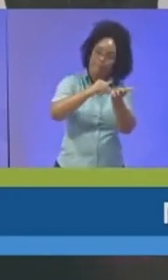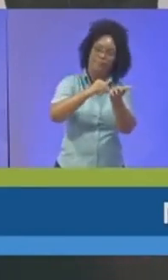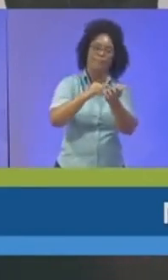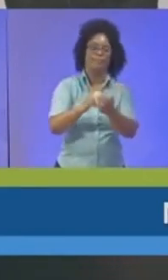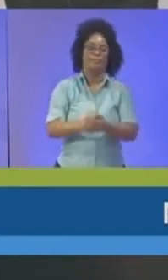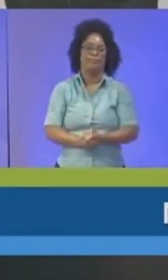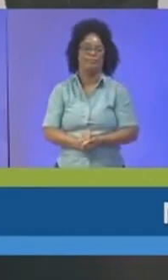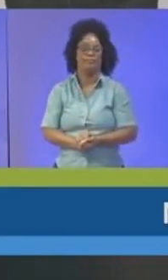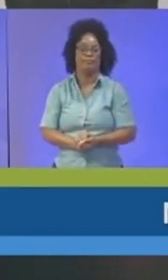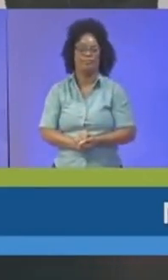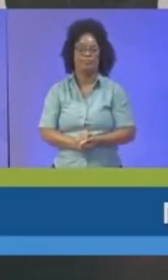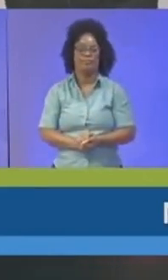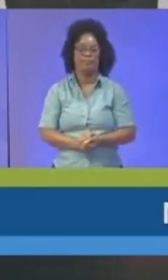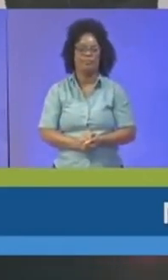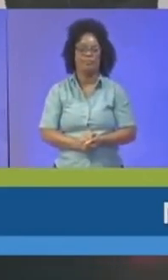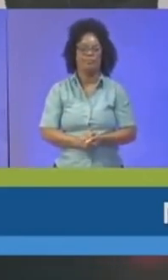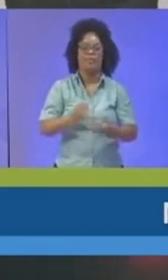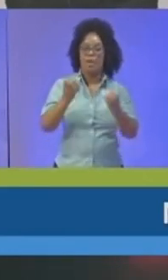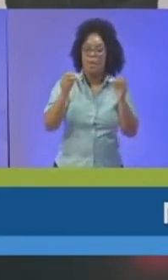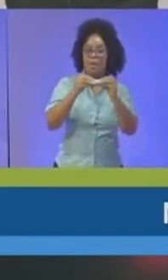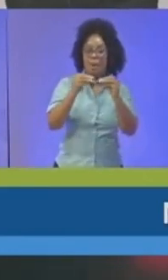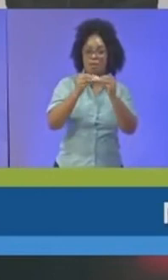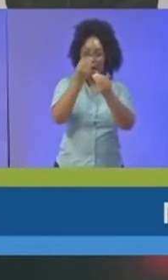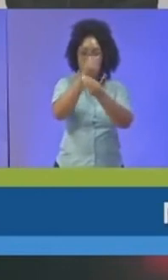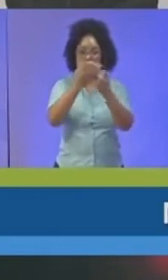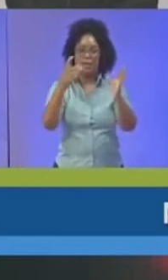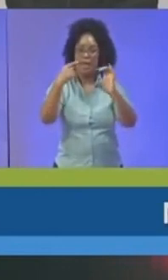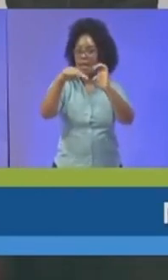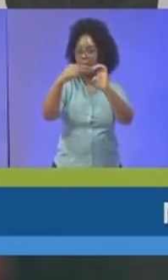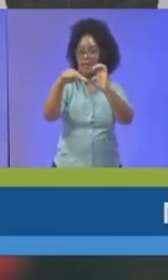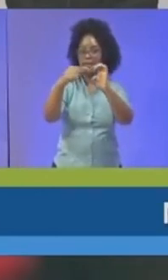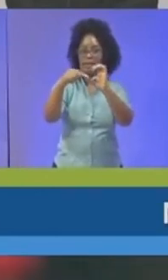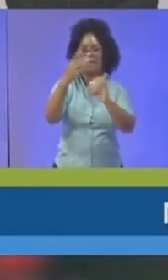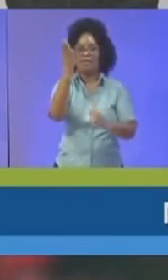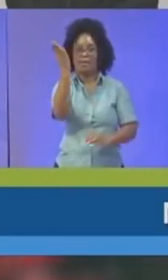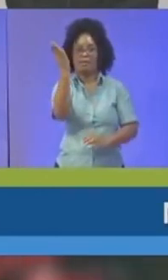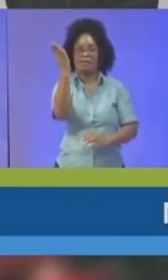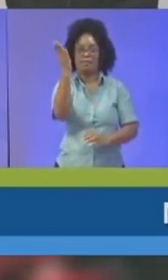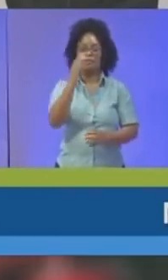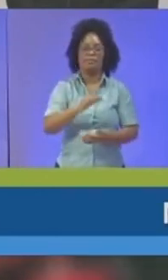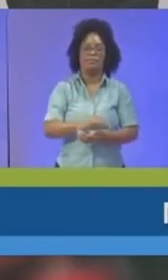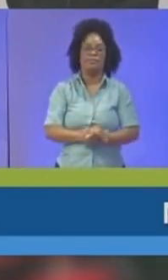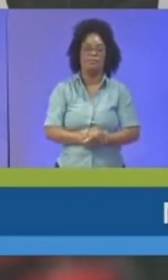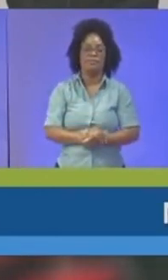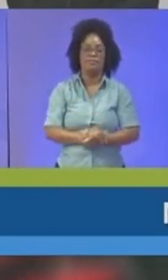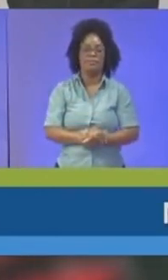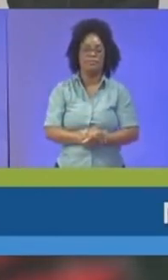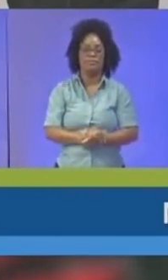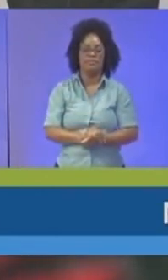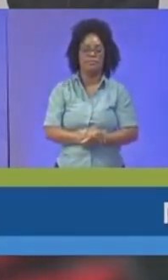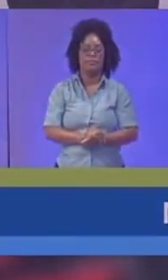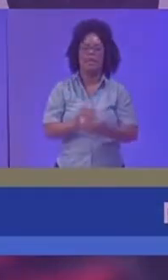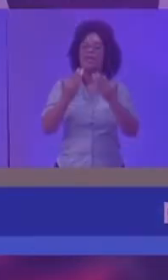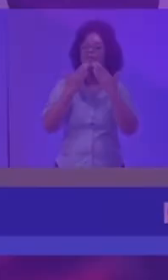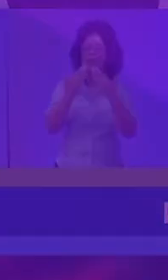people can email us at execwellness.agh@ncrha.co.tt. Thank you.